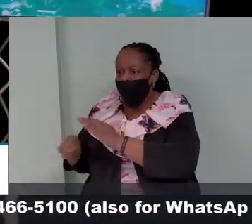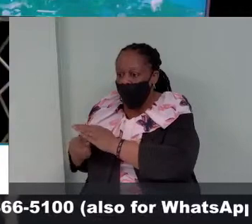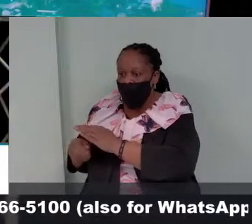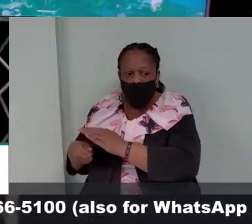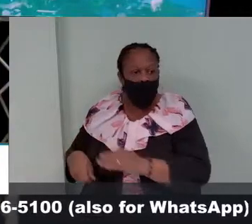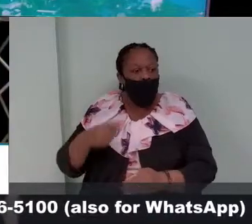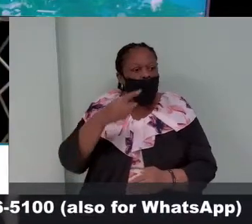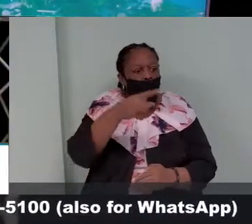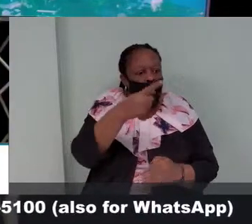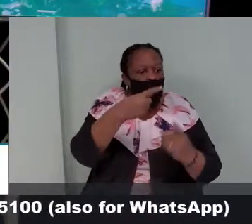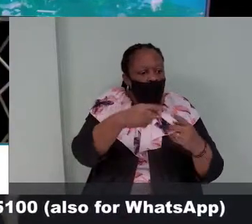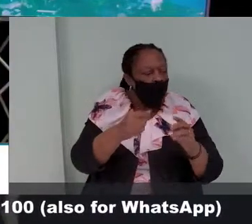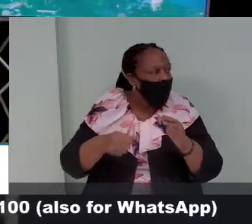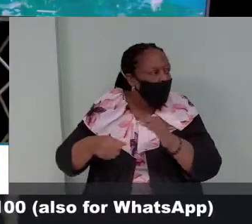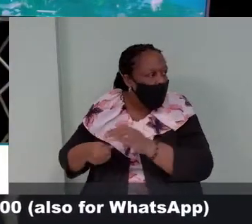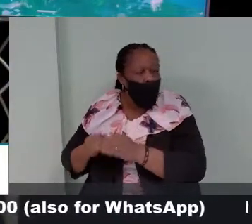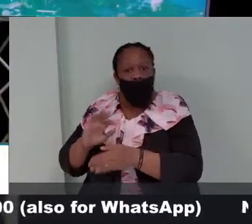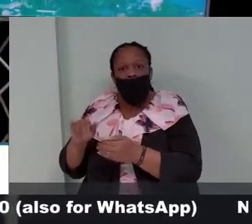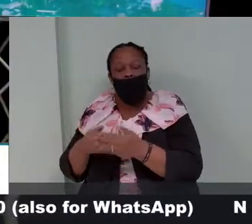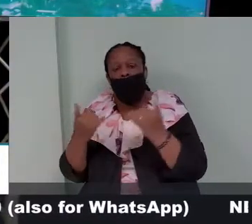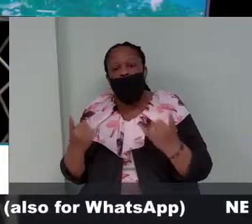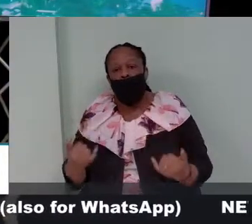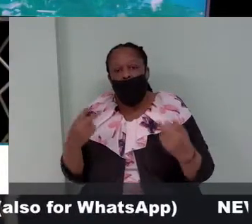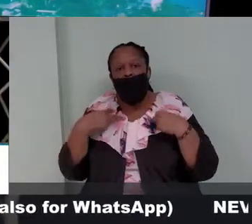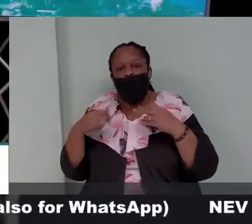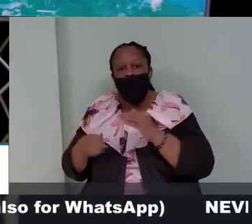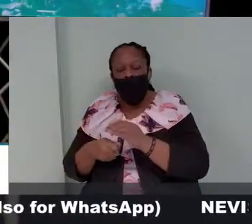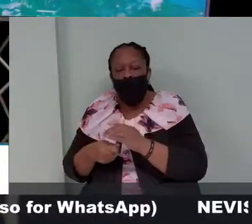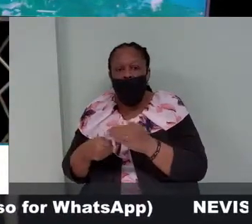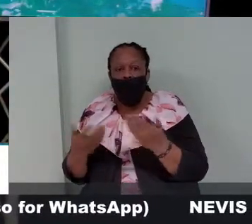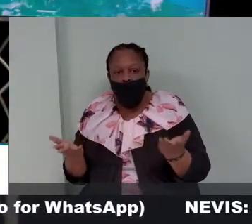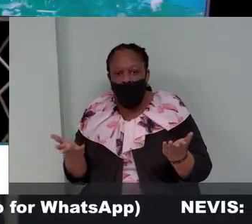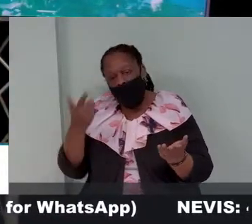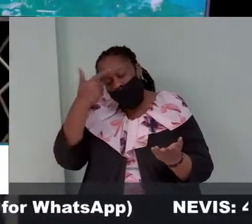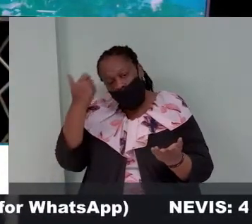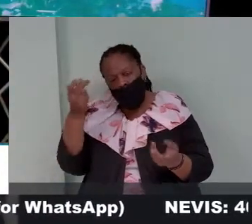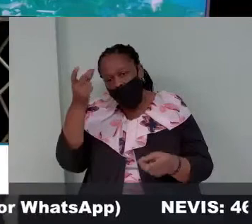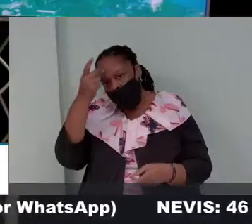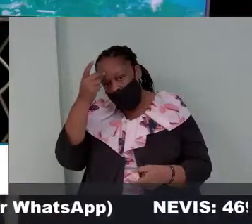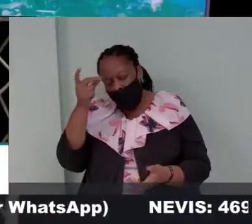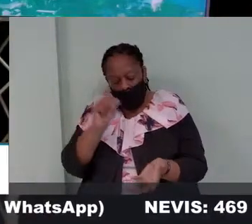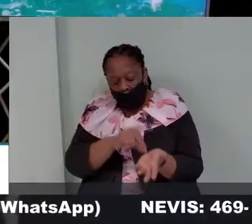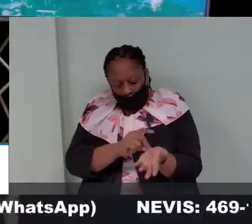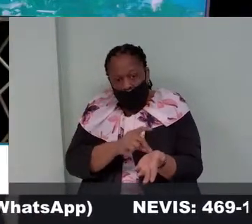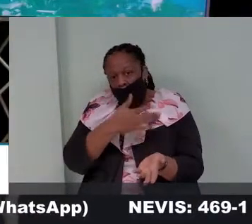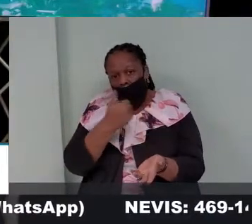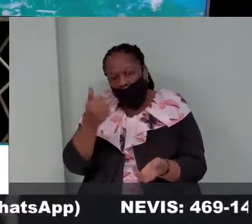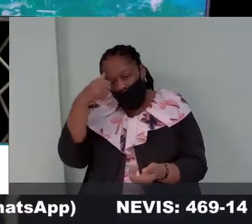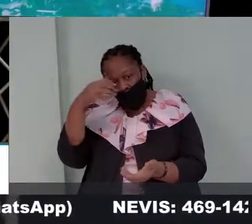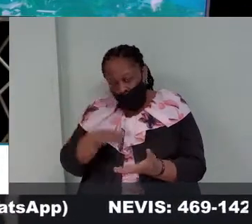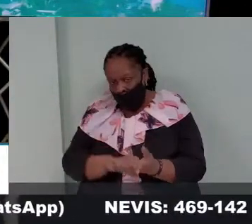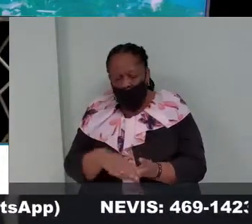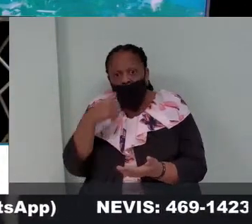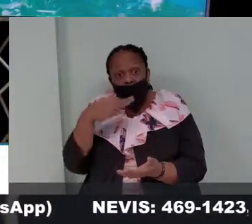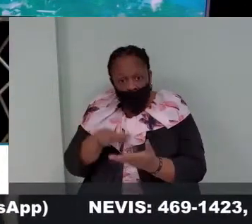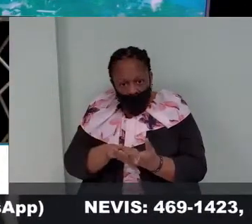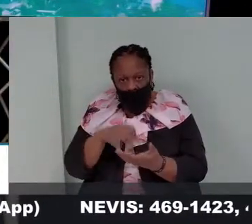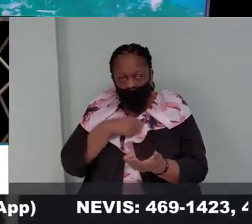continue to do the necessary quarantining. For example, we have the pre-approved quarantine